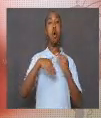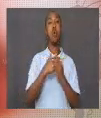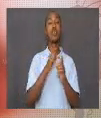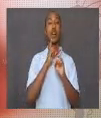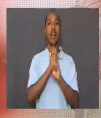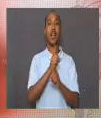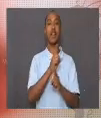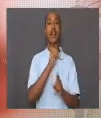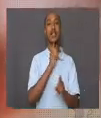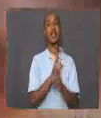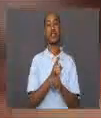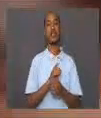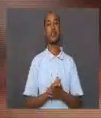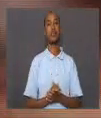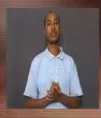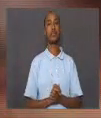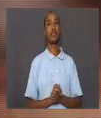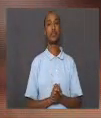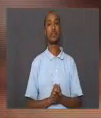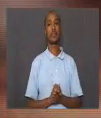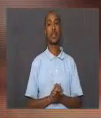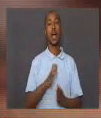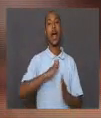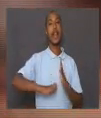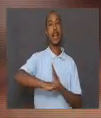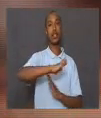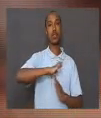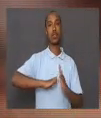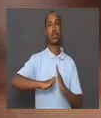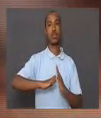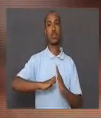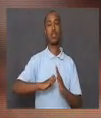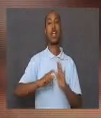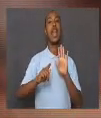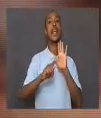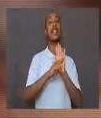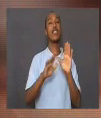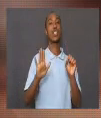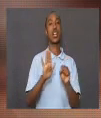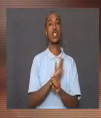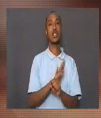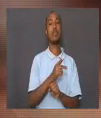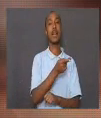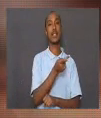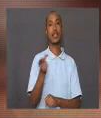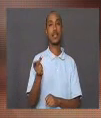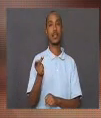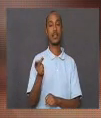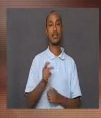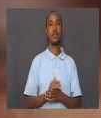right answers. An electron is a negatively charged particle.